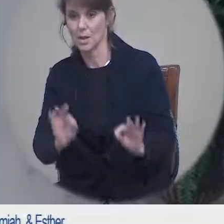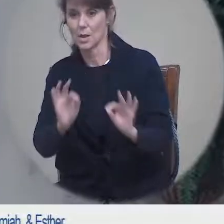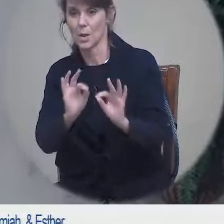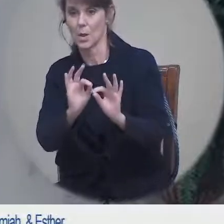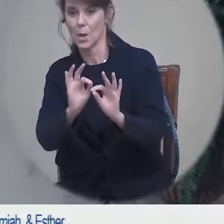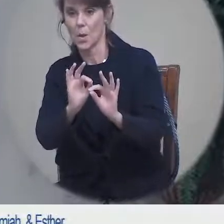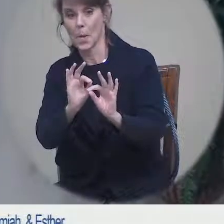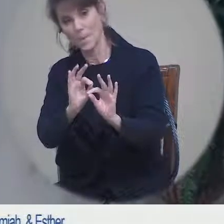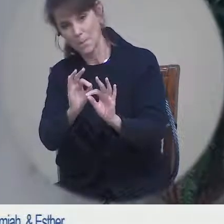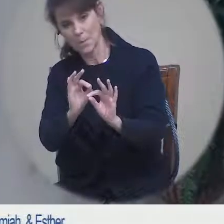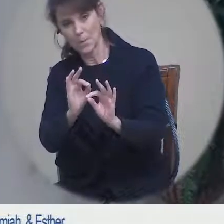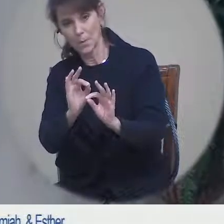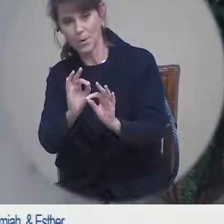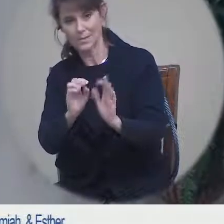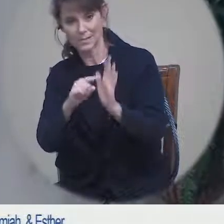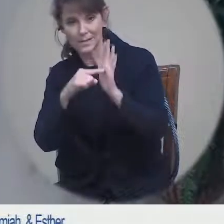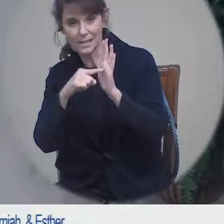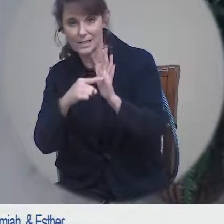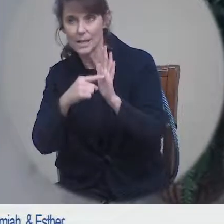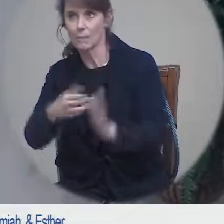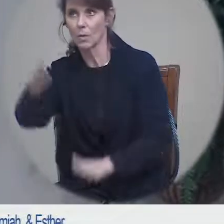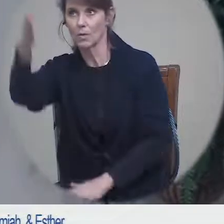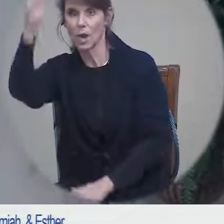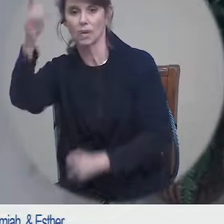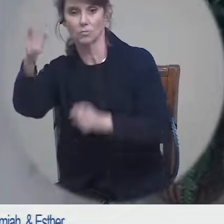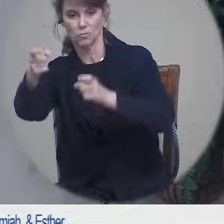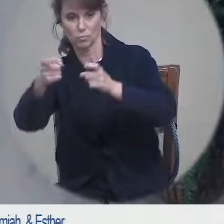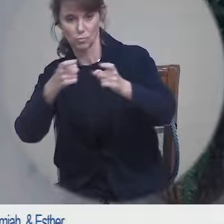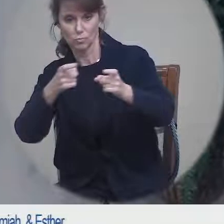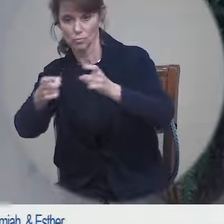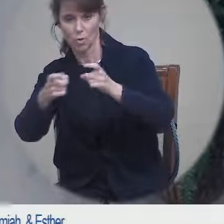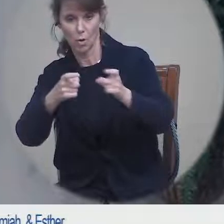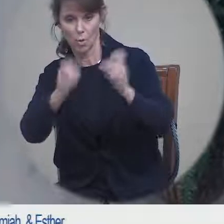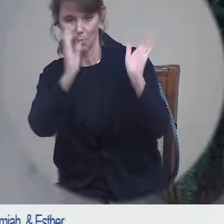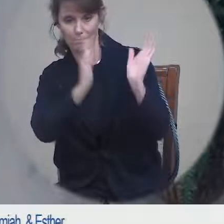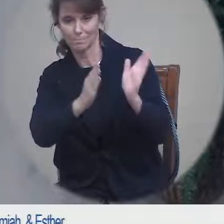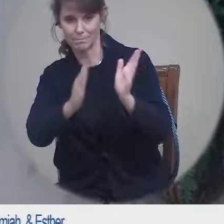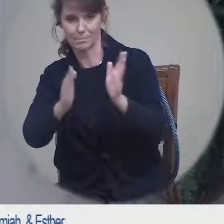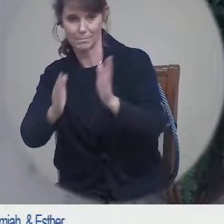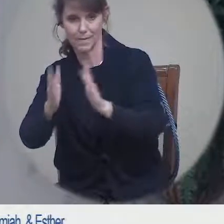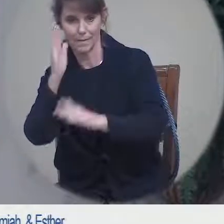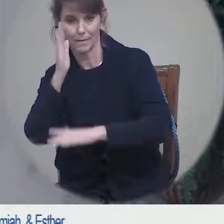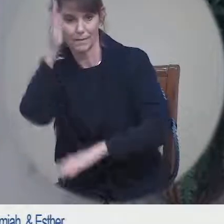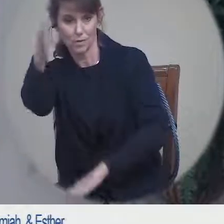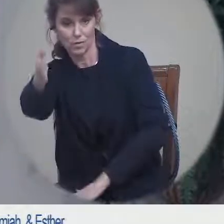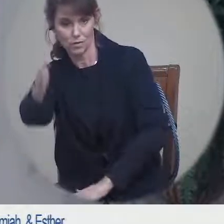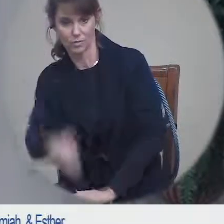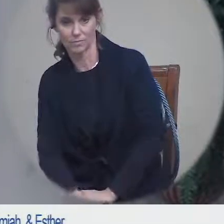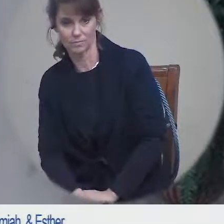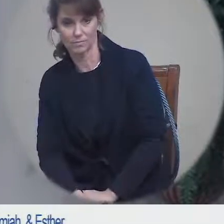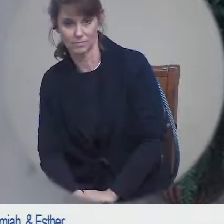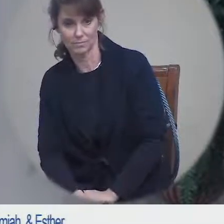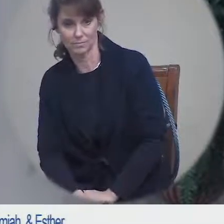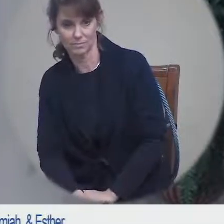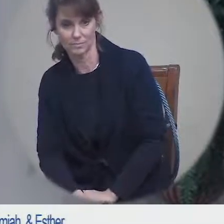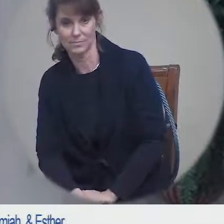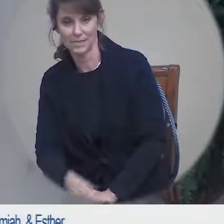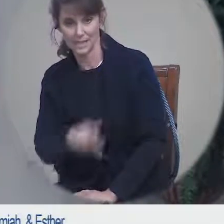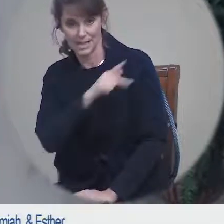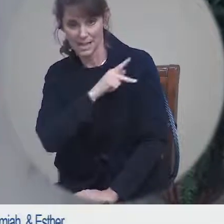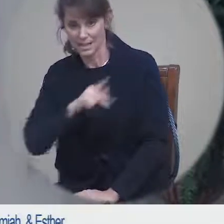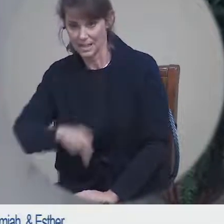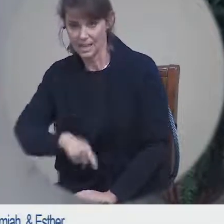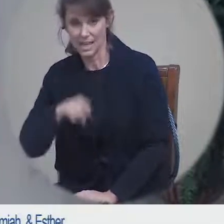providential control over God, over circumstances of human history. Upon the king's insomnia, humanly speaking,